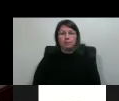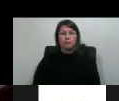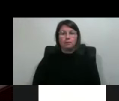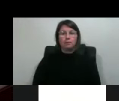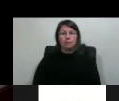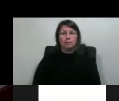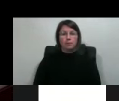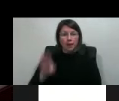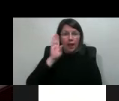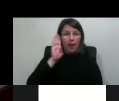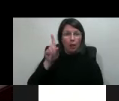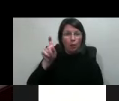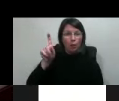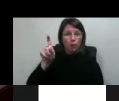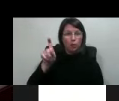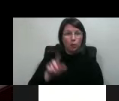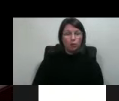Hello?